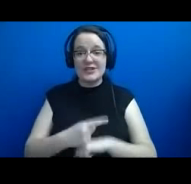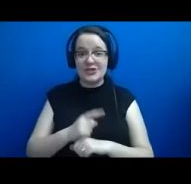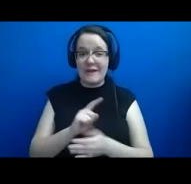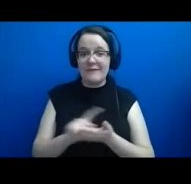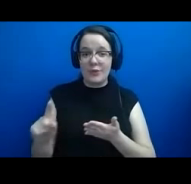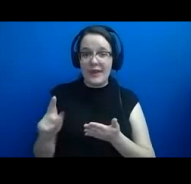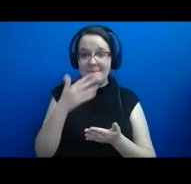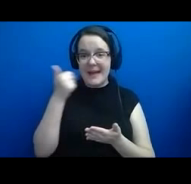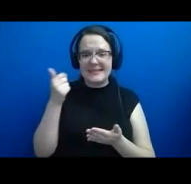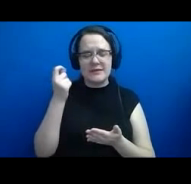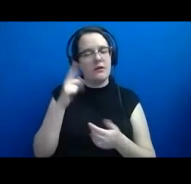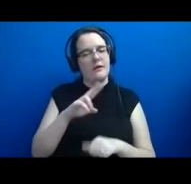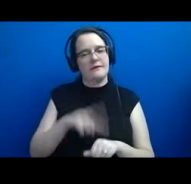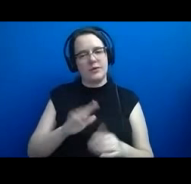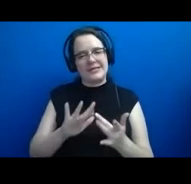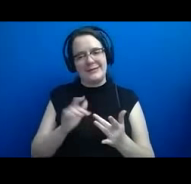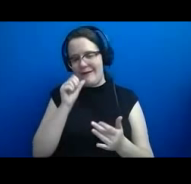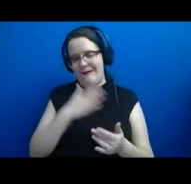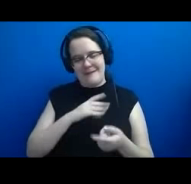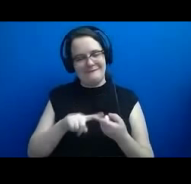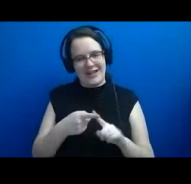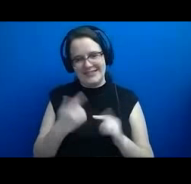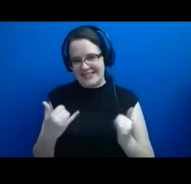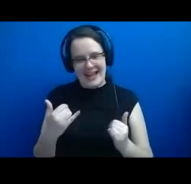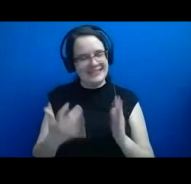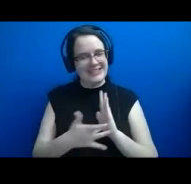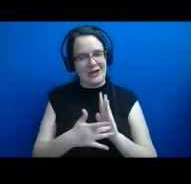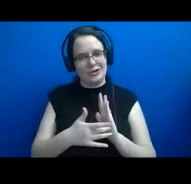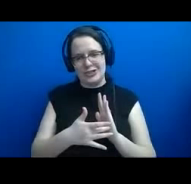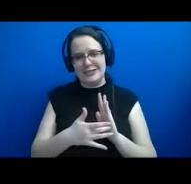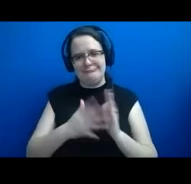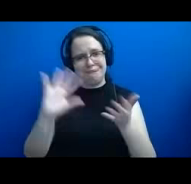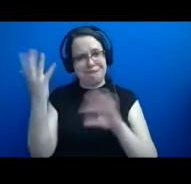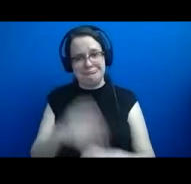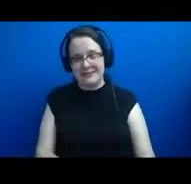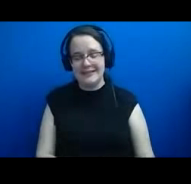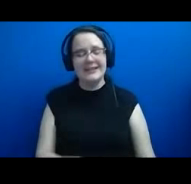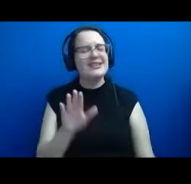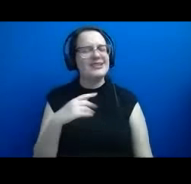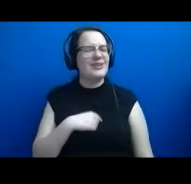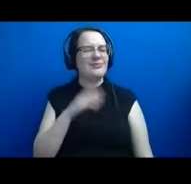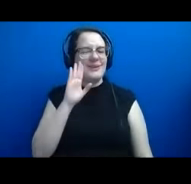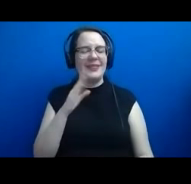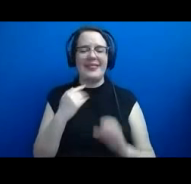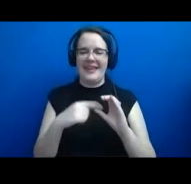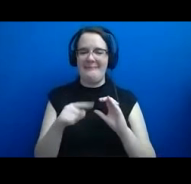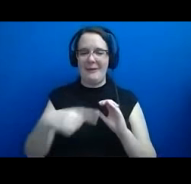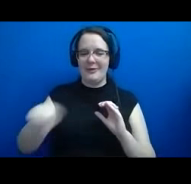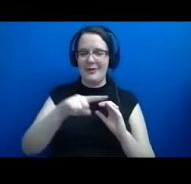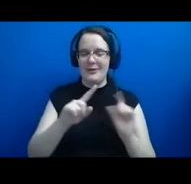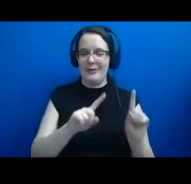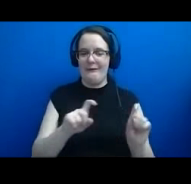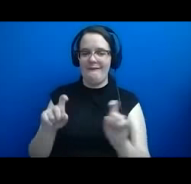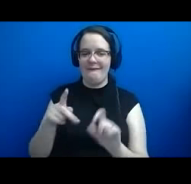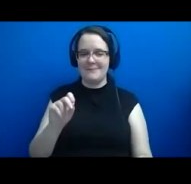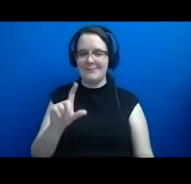not my friend today and technology is not a friend. Email it to you. So we will email you a poll so that